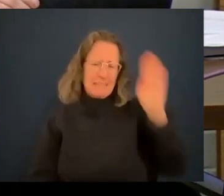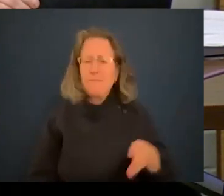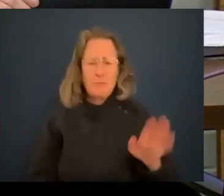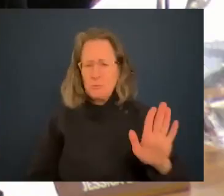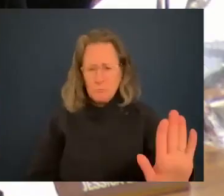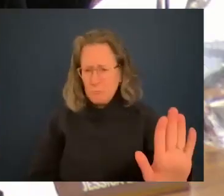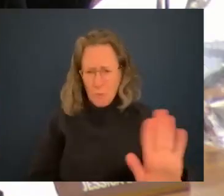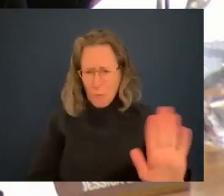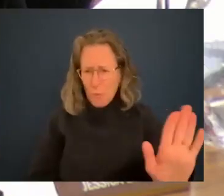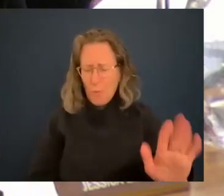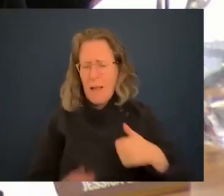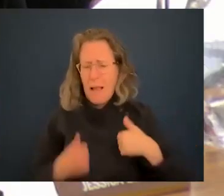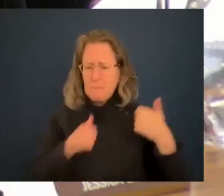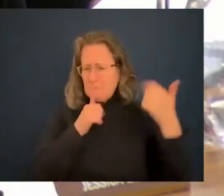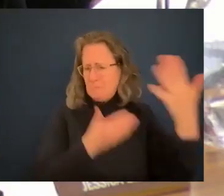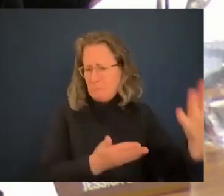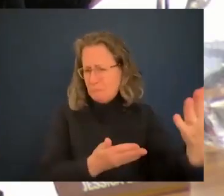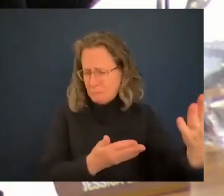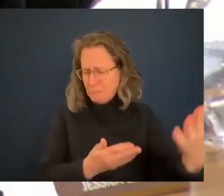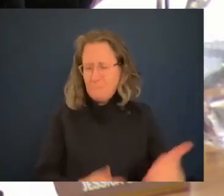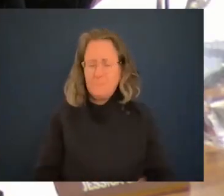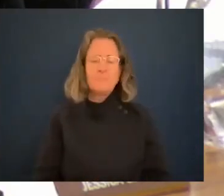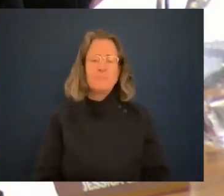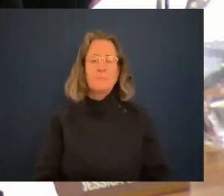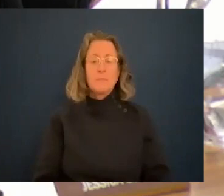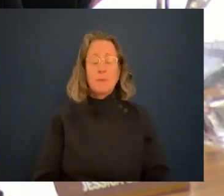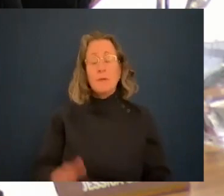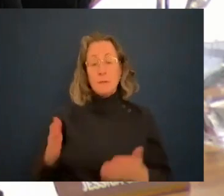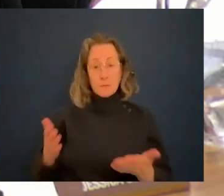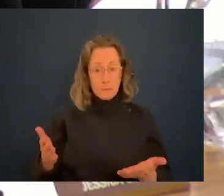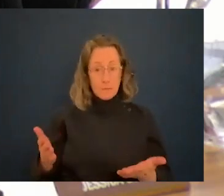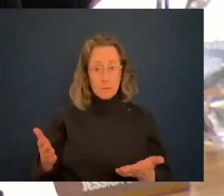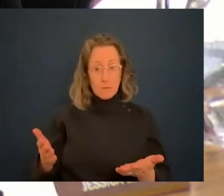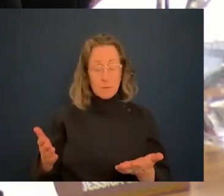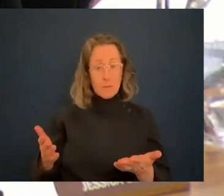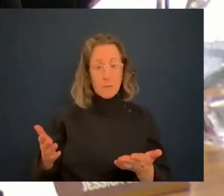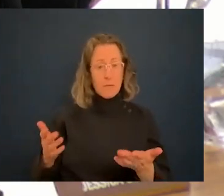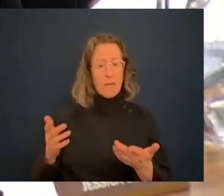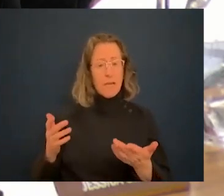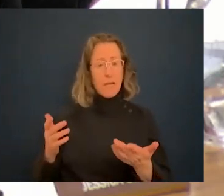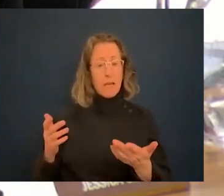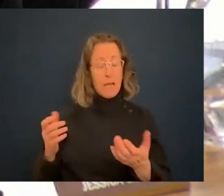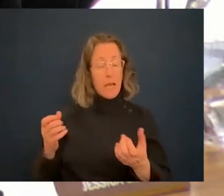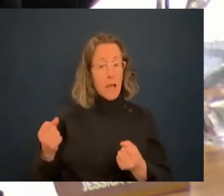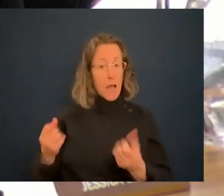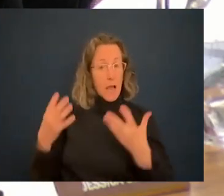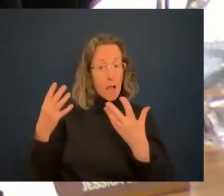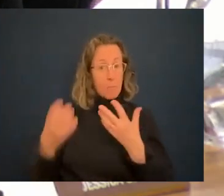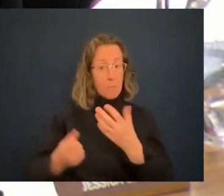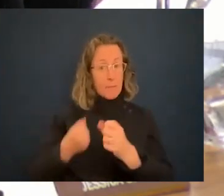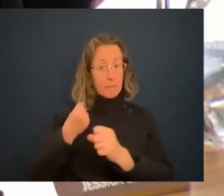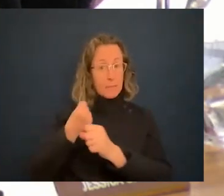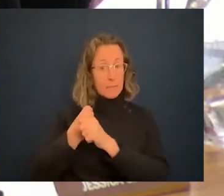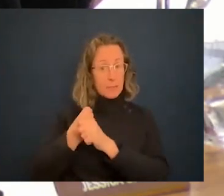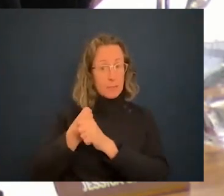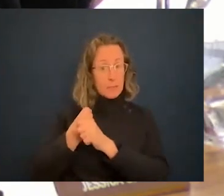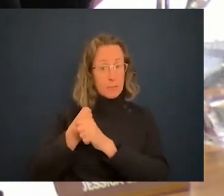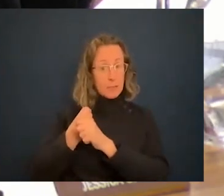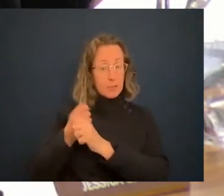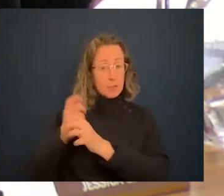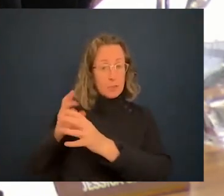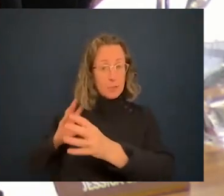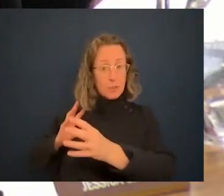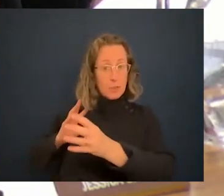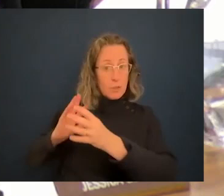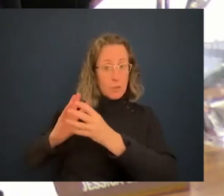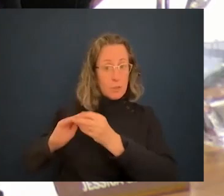um and so for how long have we been staff to the extent that we